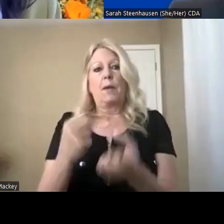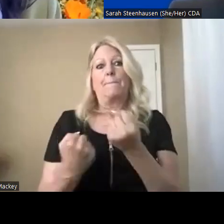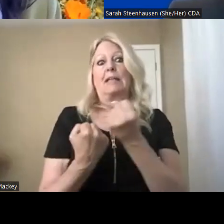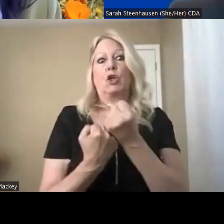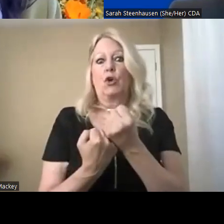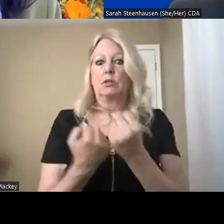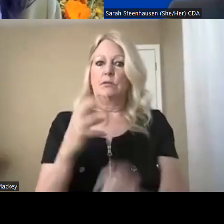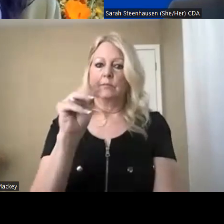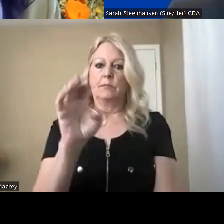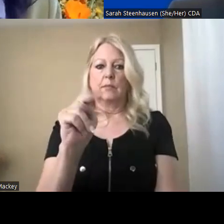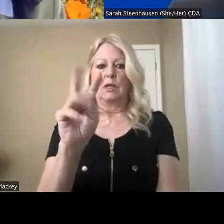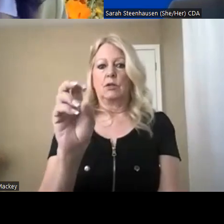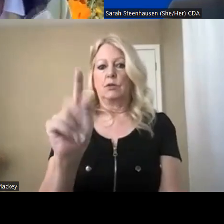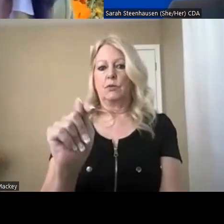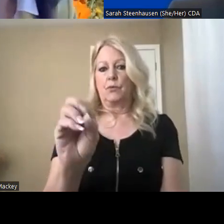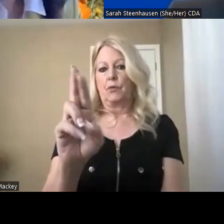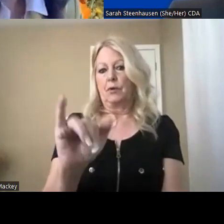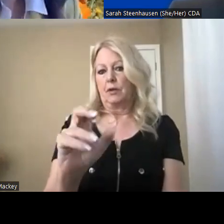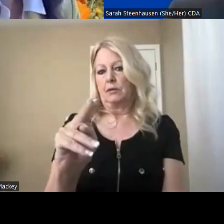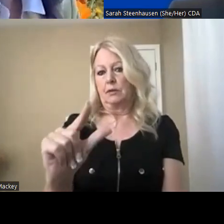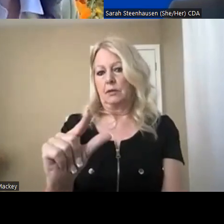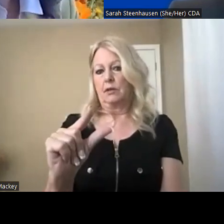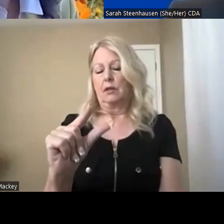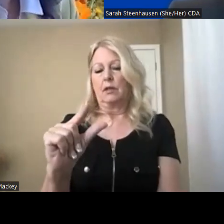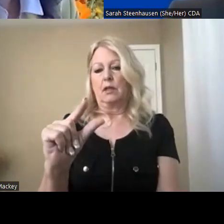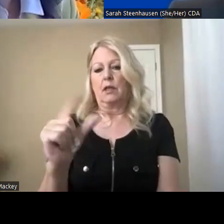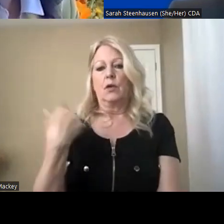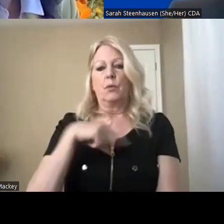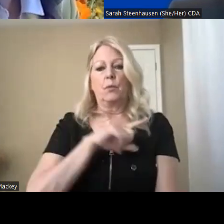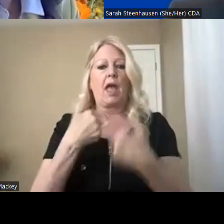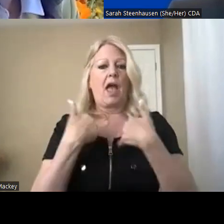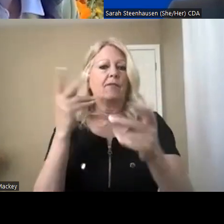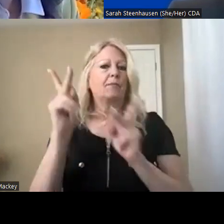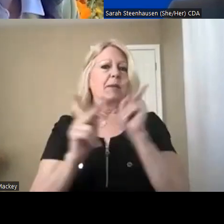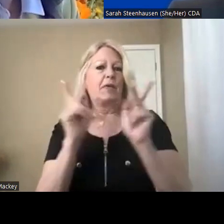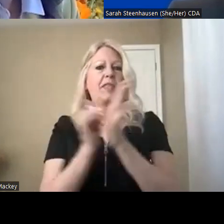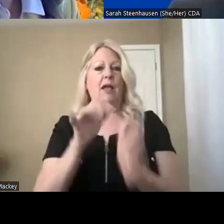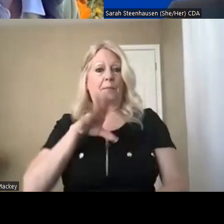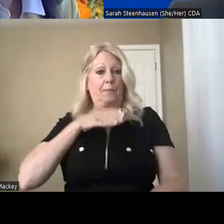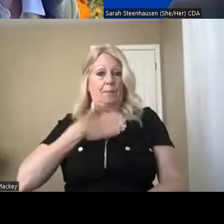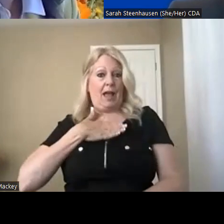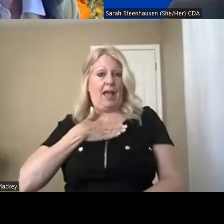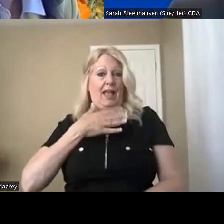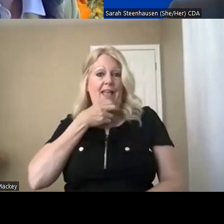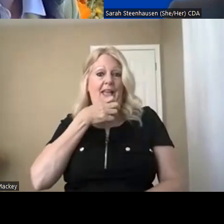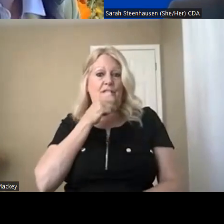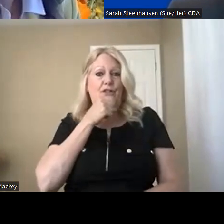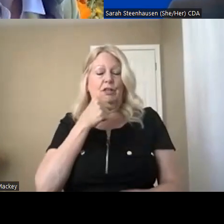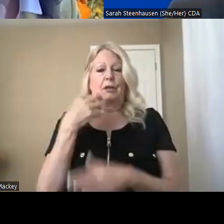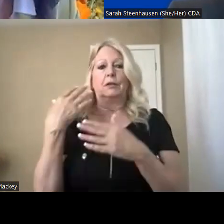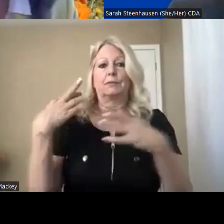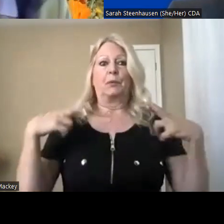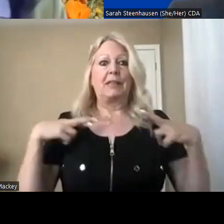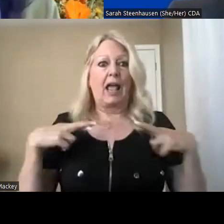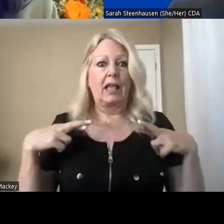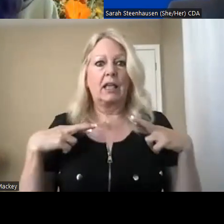like, we have somebody who's been at our agency for 25 years, they're retiring. You know, like, what about their experience? What's going to happen? Because nobody